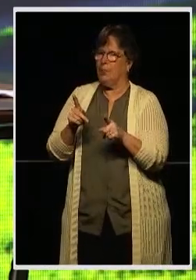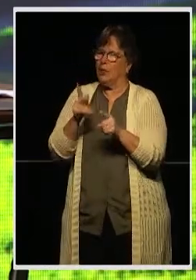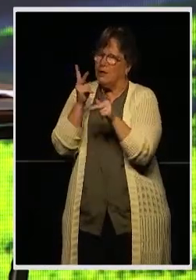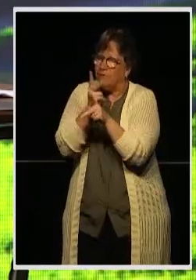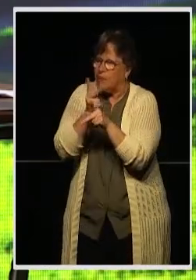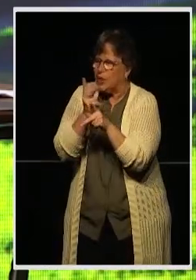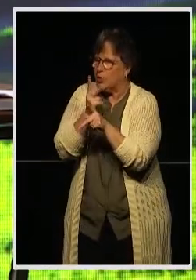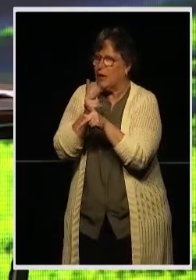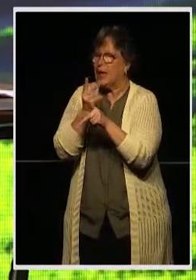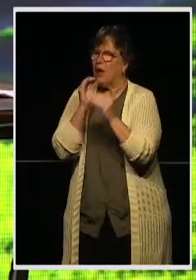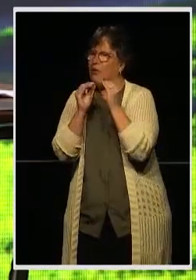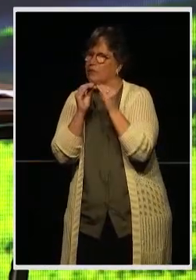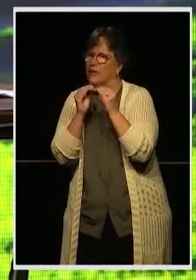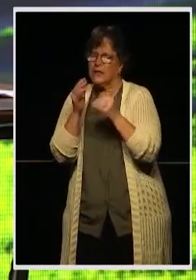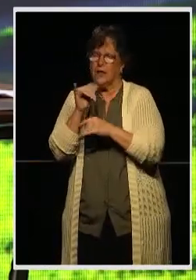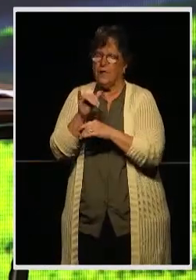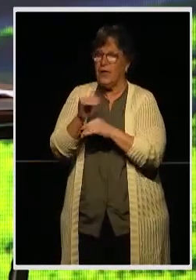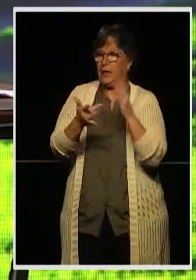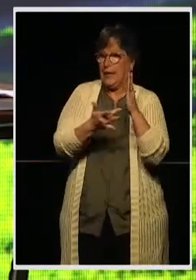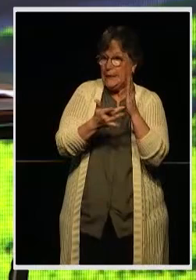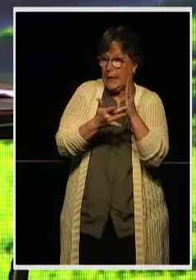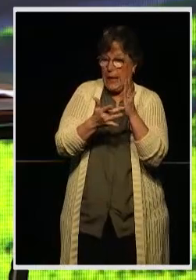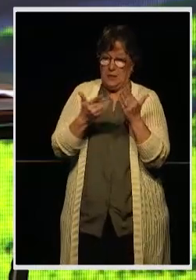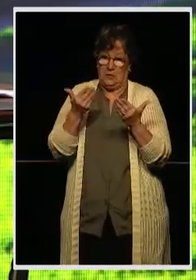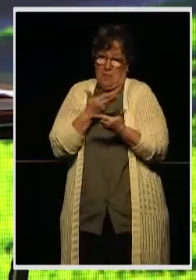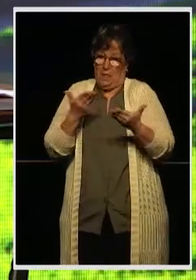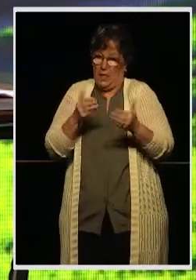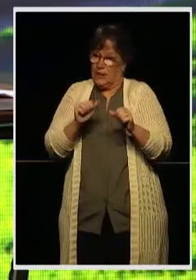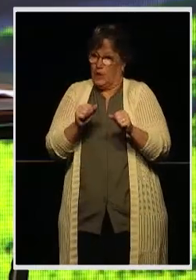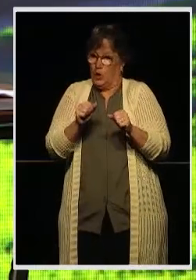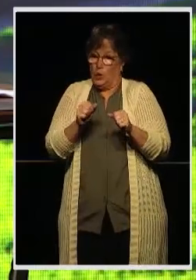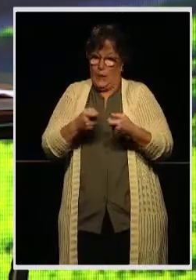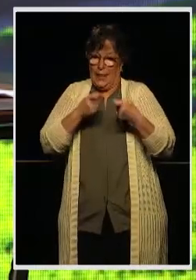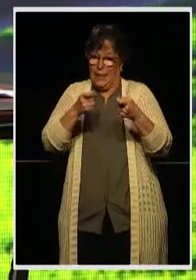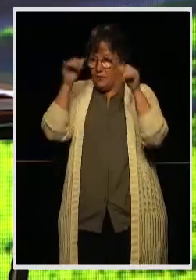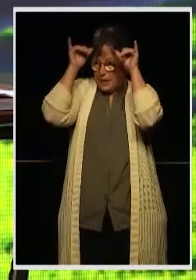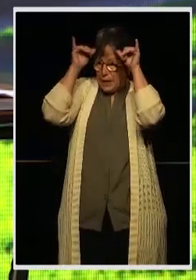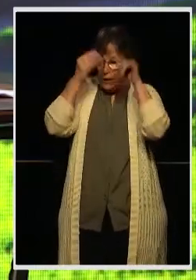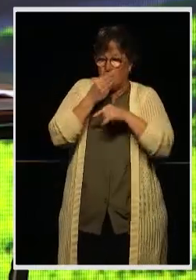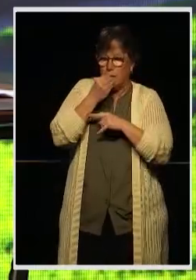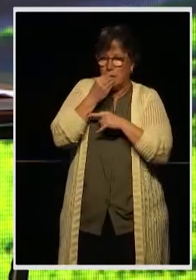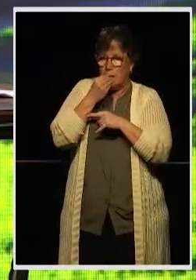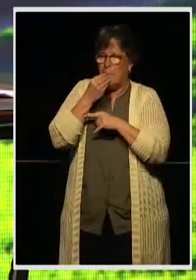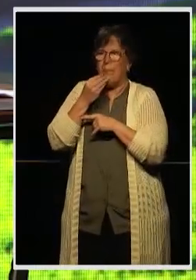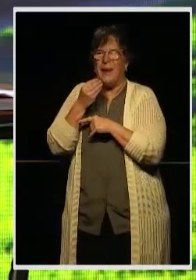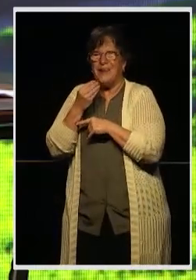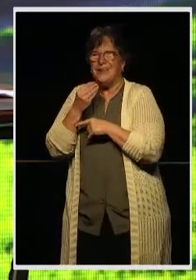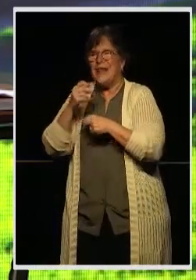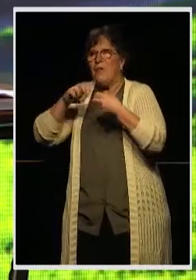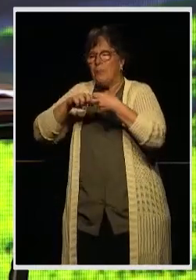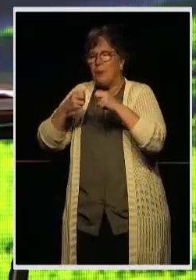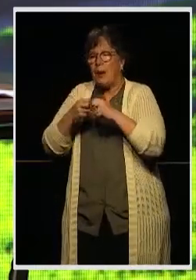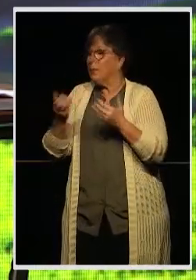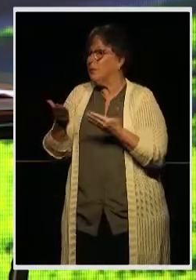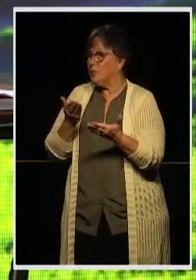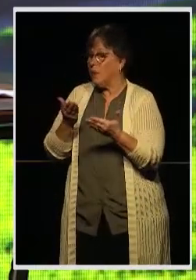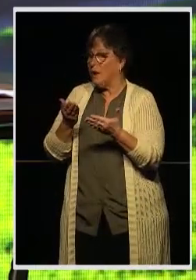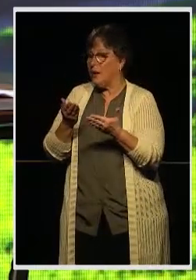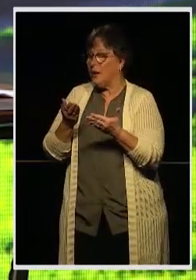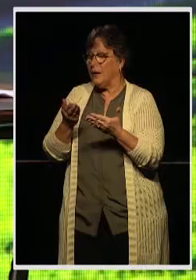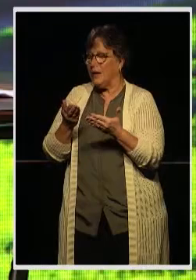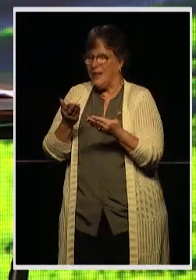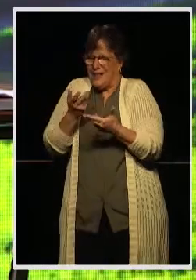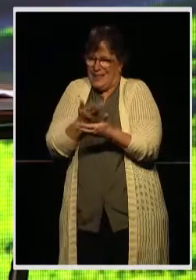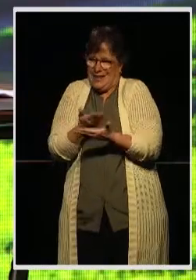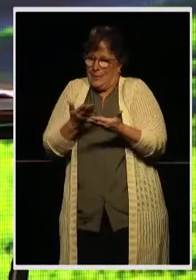and technologies, like something that you can maybe feed the cow. Now, the problem is that these products right now have a